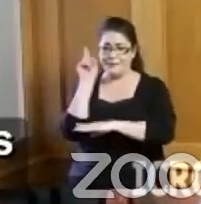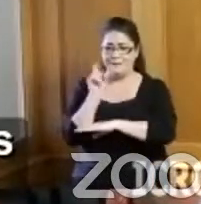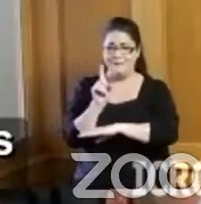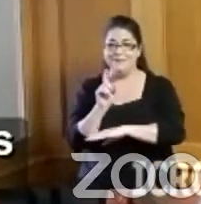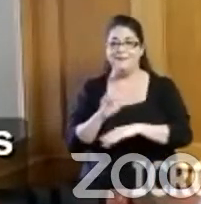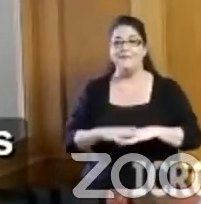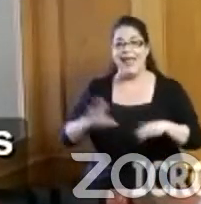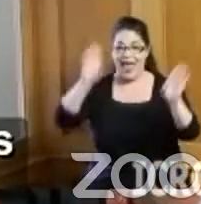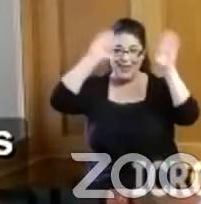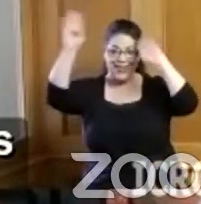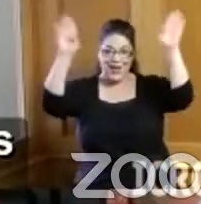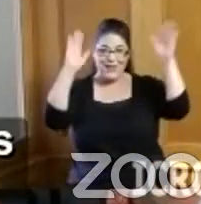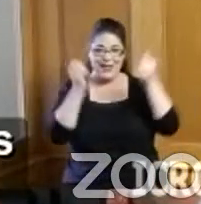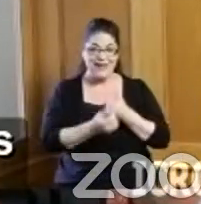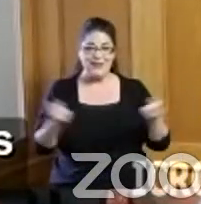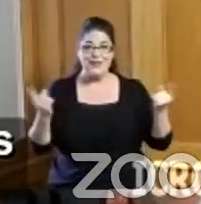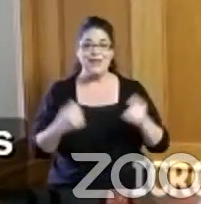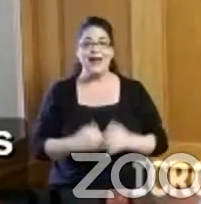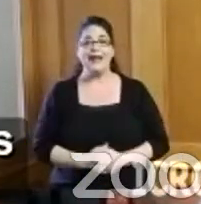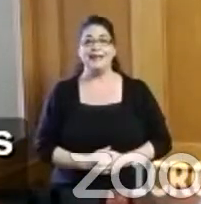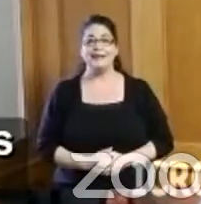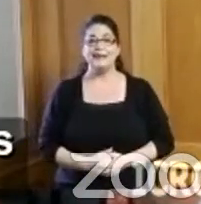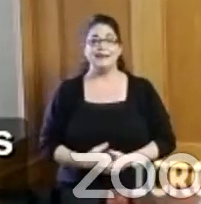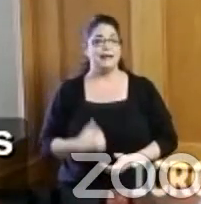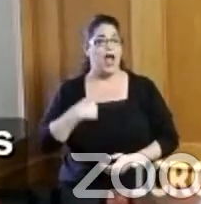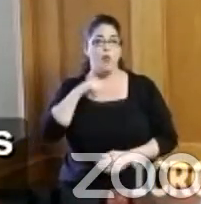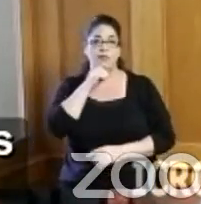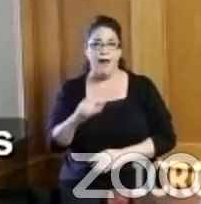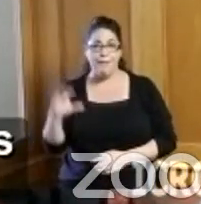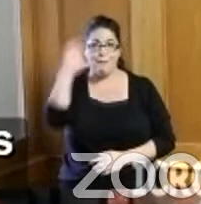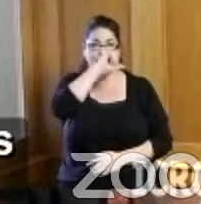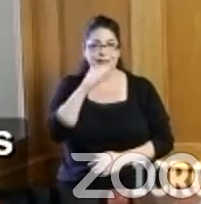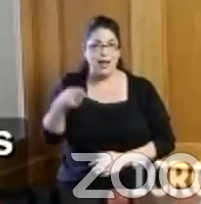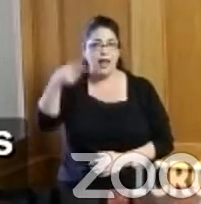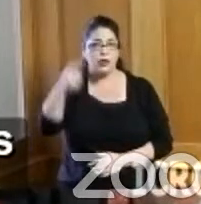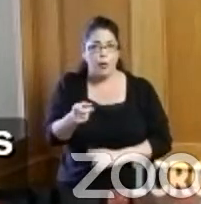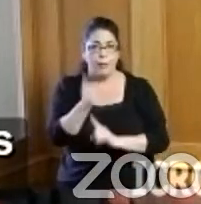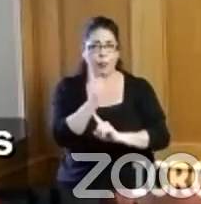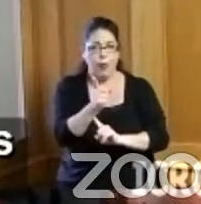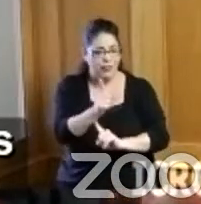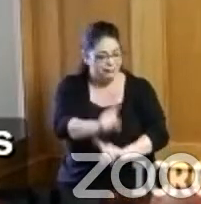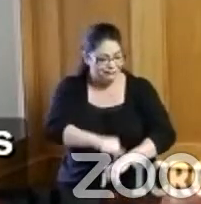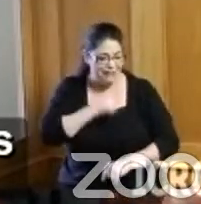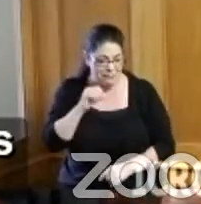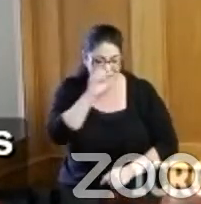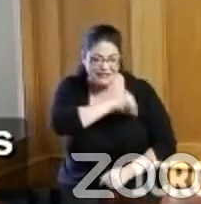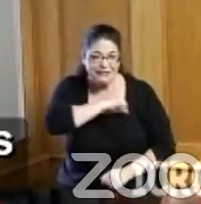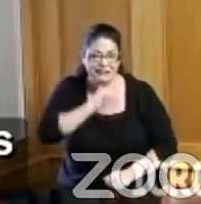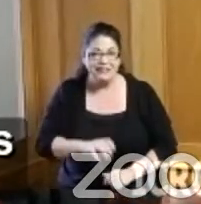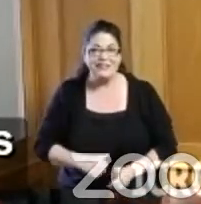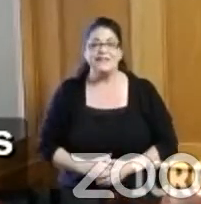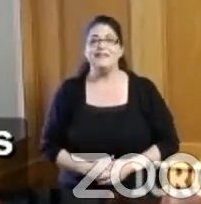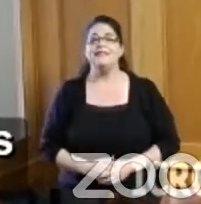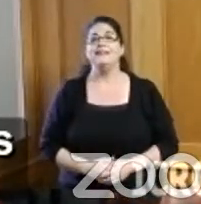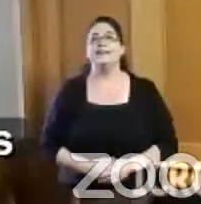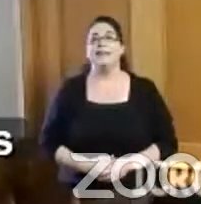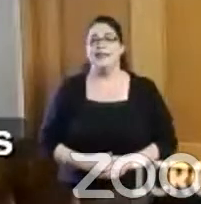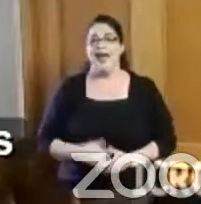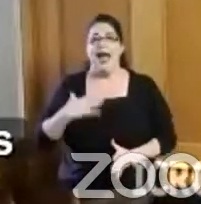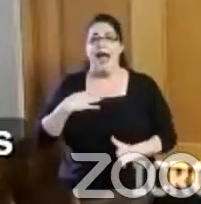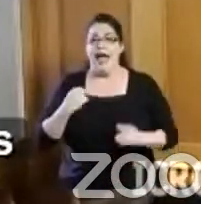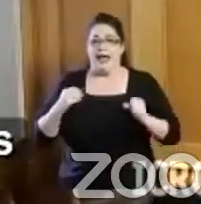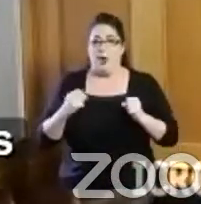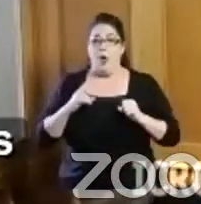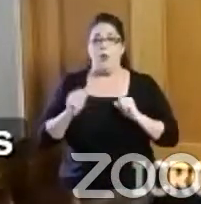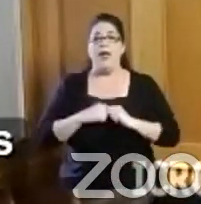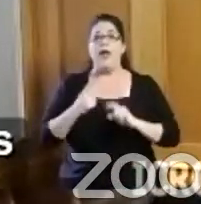Yeah, that was me. Hello, everyone. I would not miss this historical moment for nothing in the world. And it took all of me not to stand up